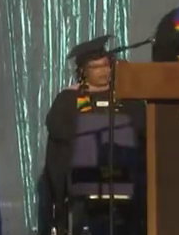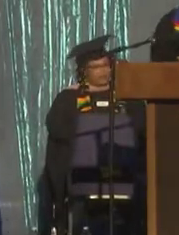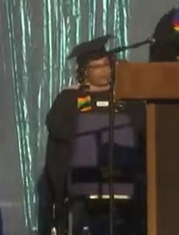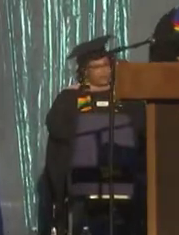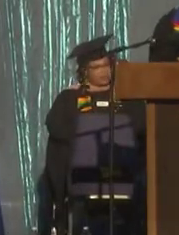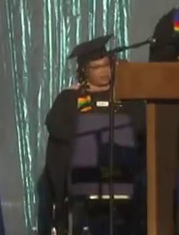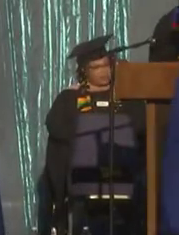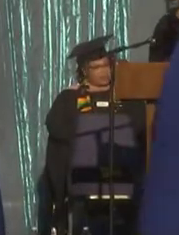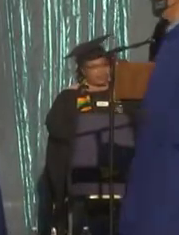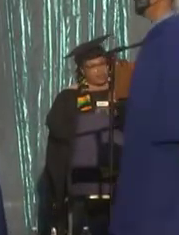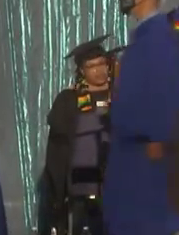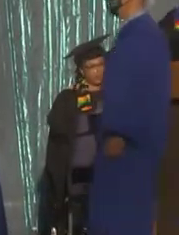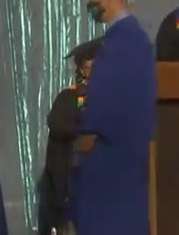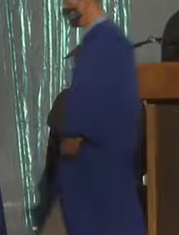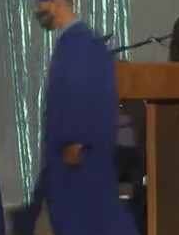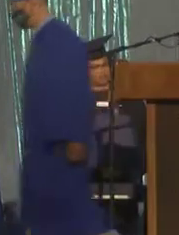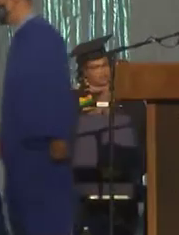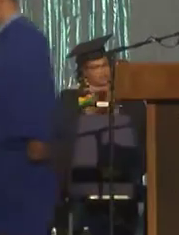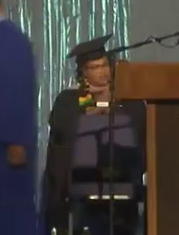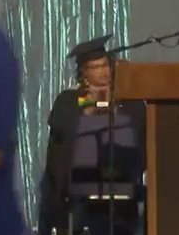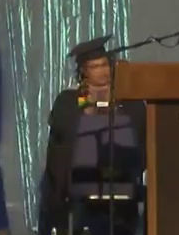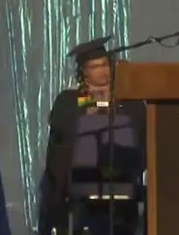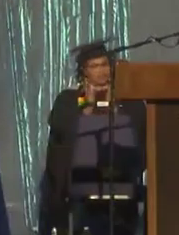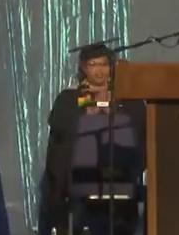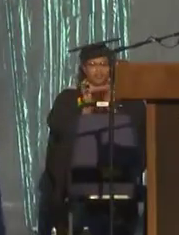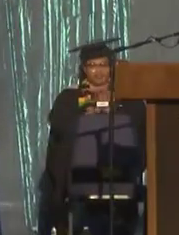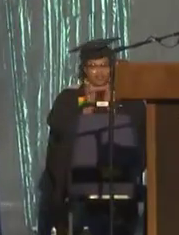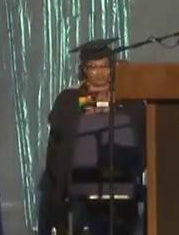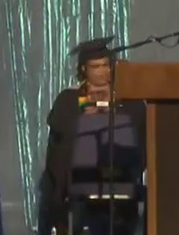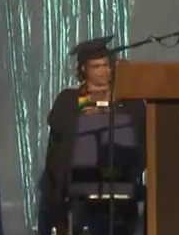Okay. Abid Ali Amazidi.